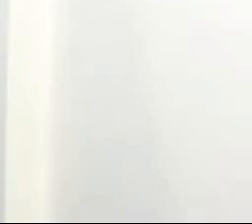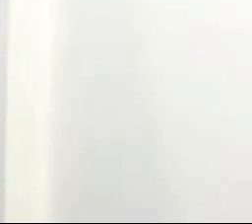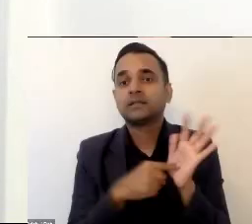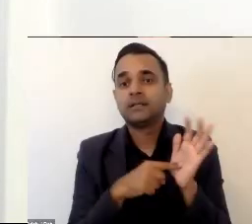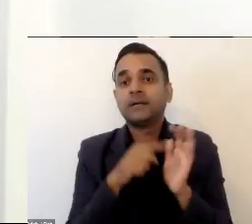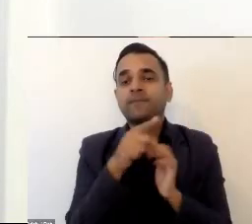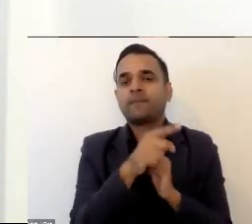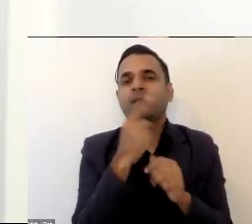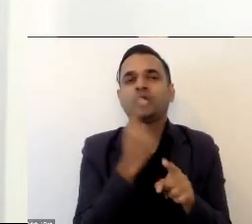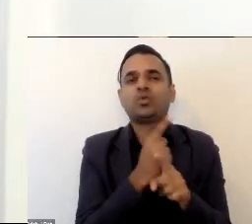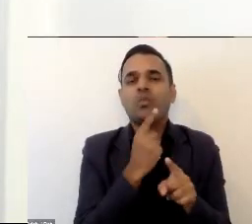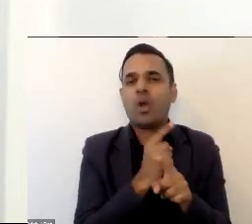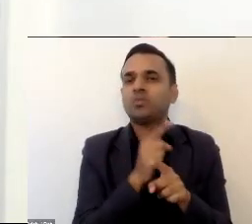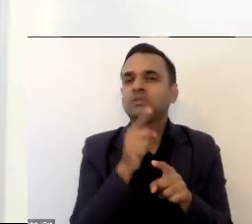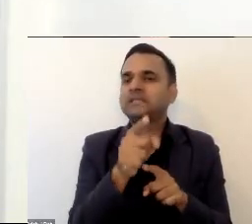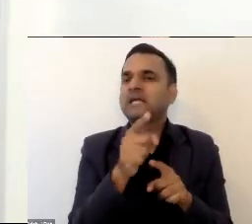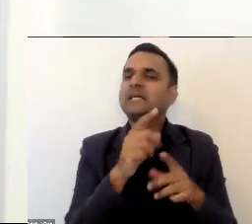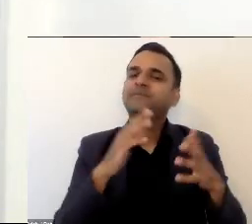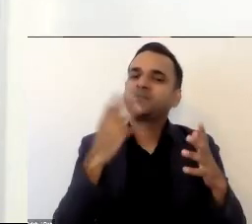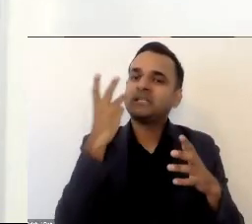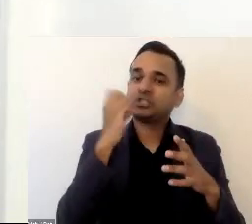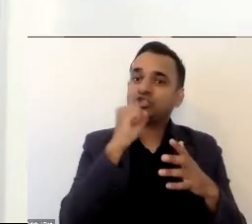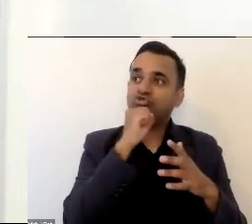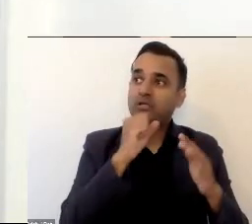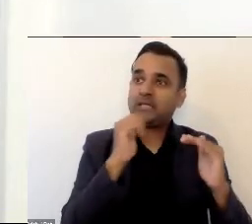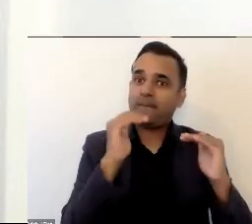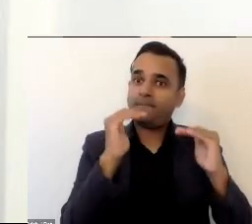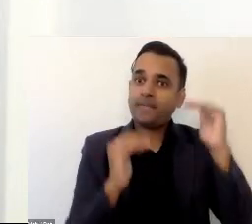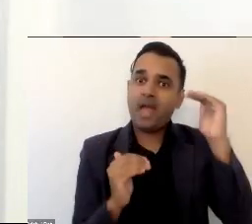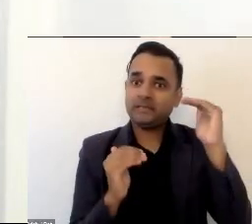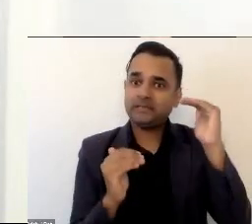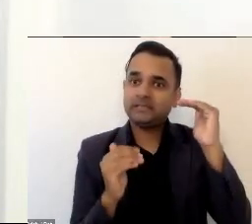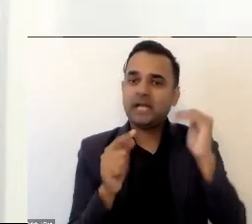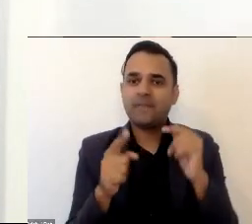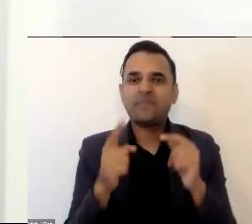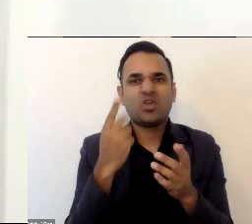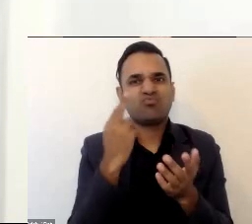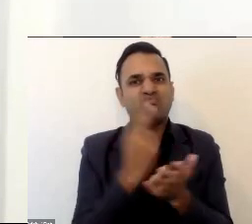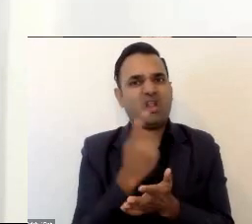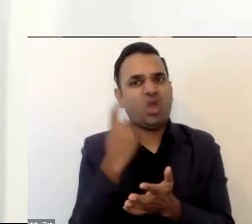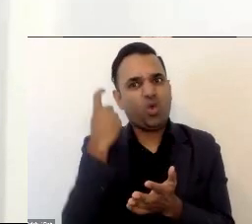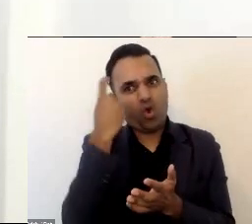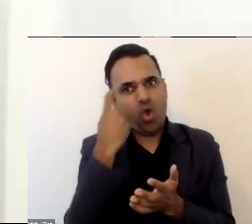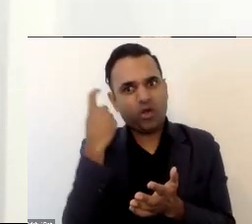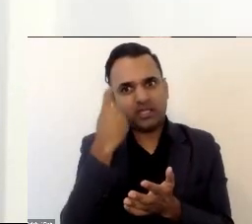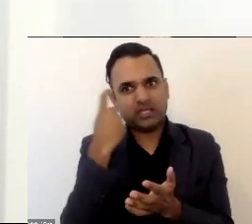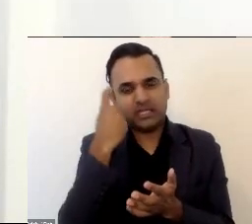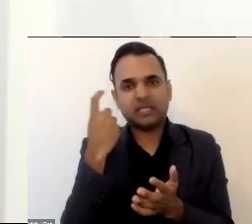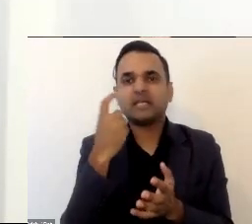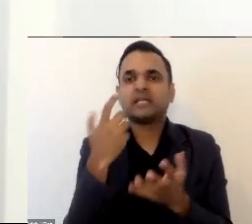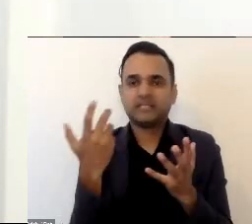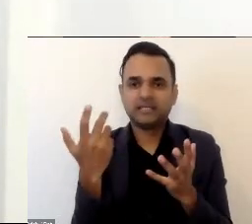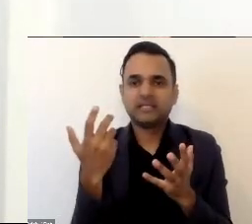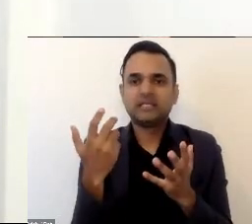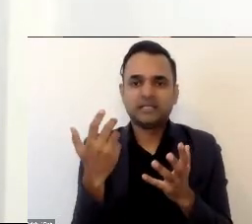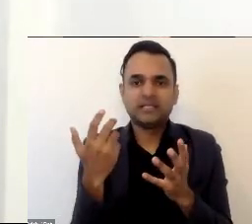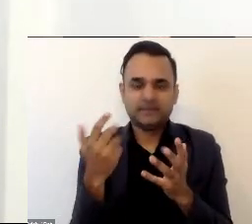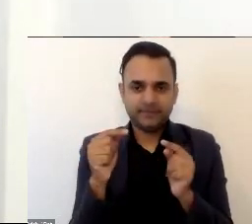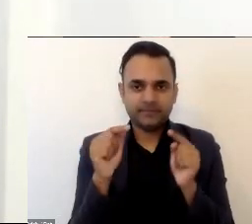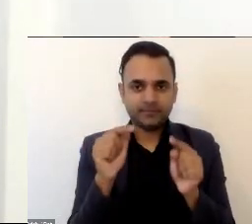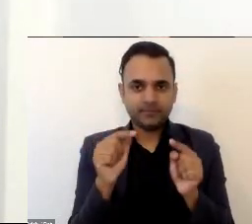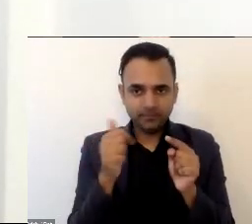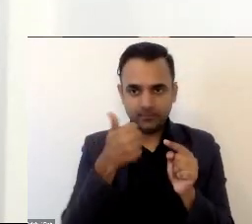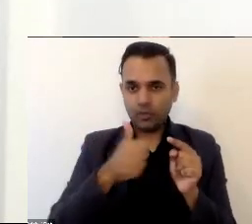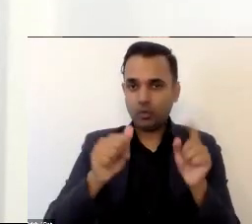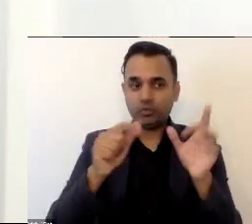that that group or that for good outcomes. And so what we did was we looked at